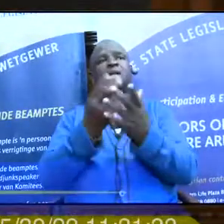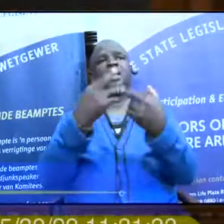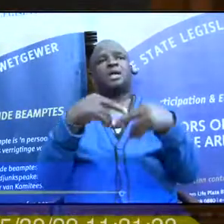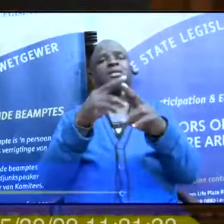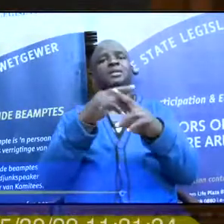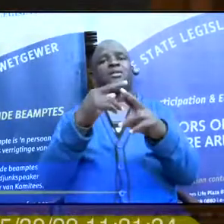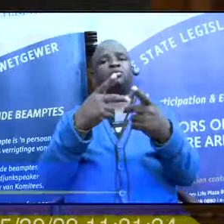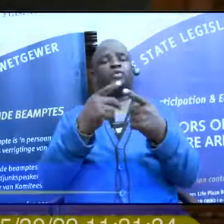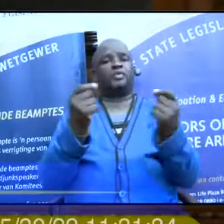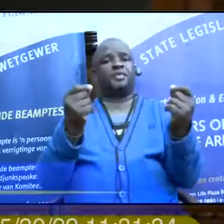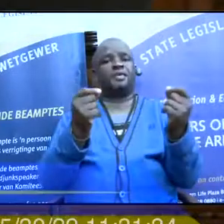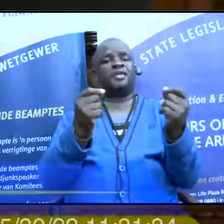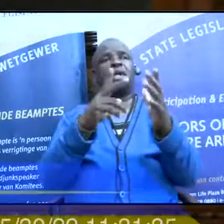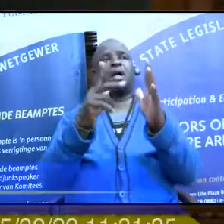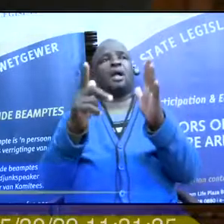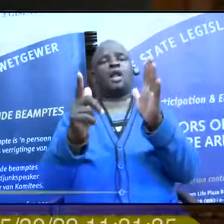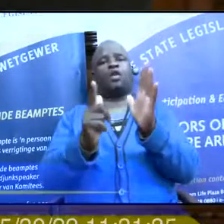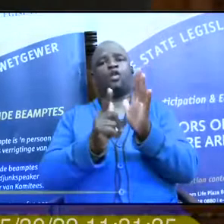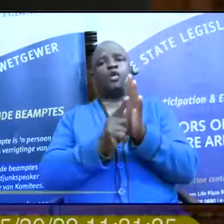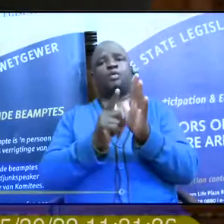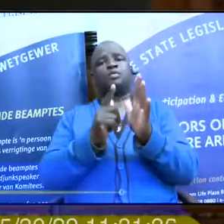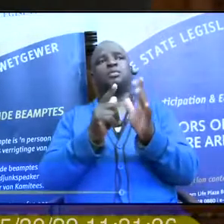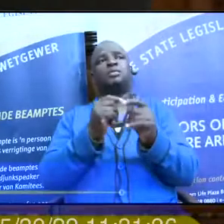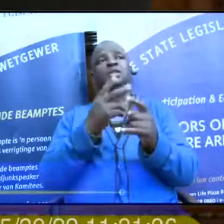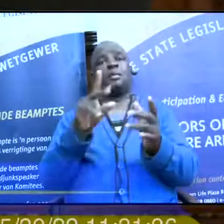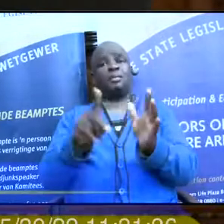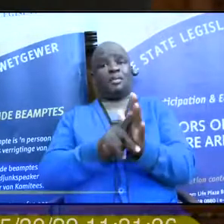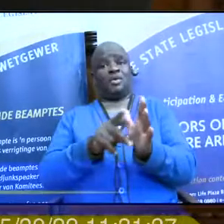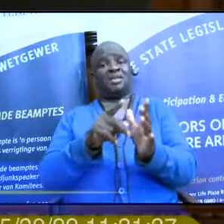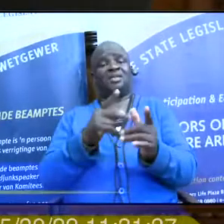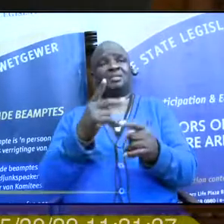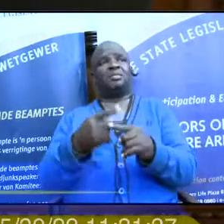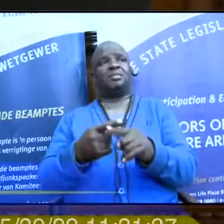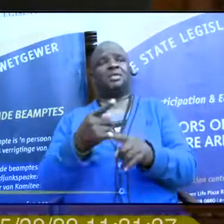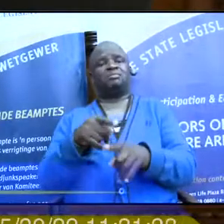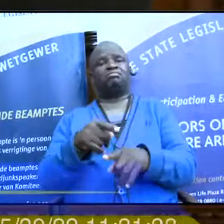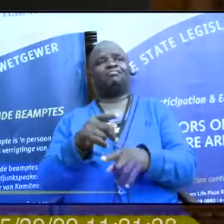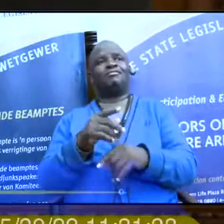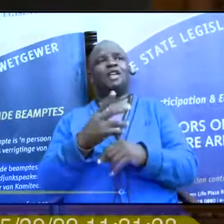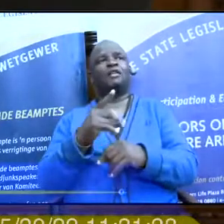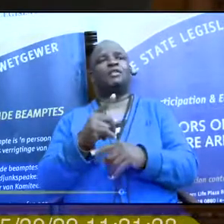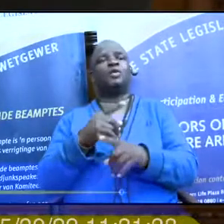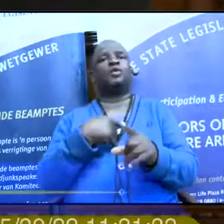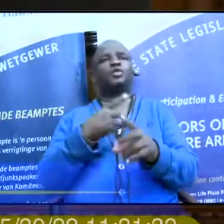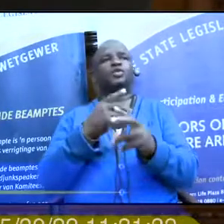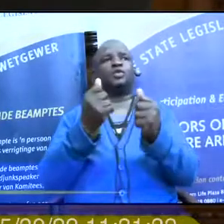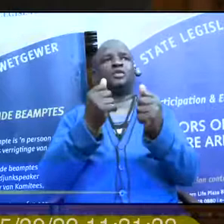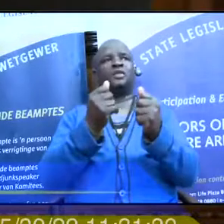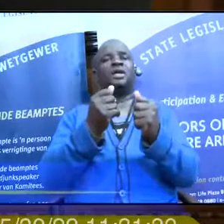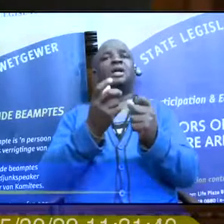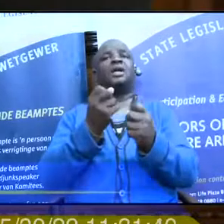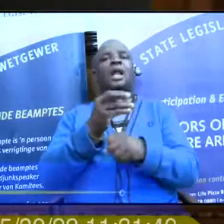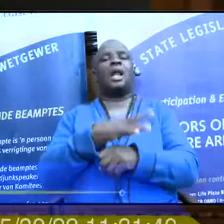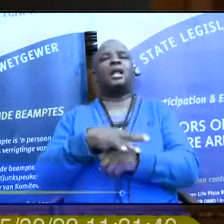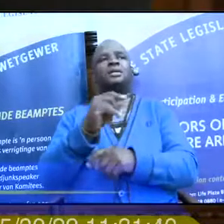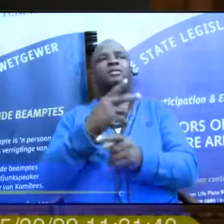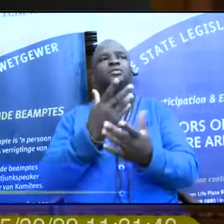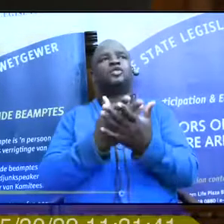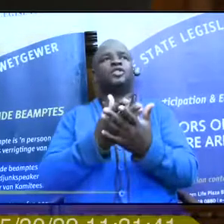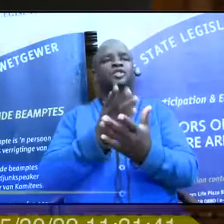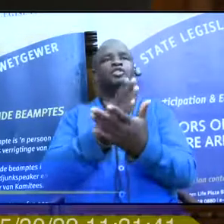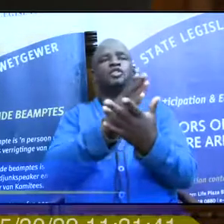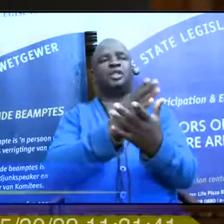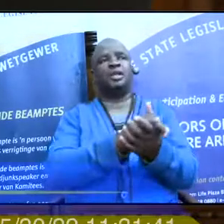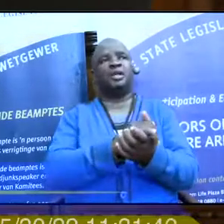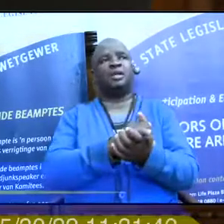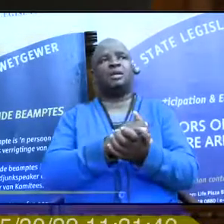concluded the legislation and the policies in that regard so we are ready to be able to distribute land either we would